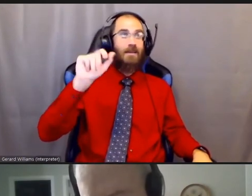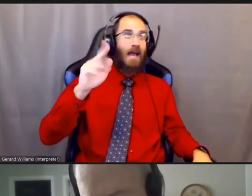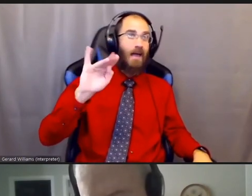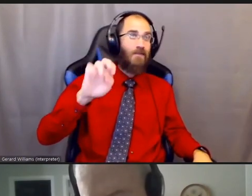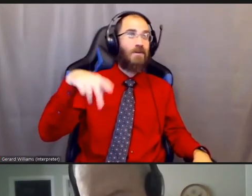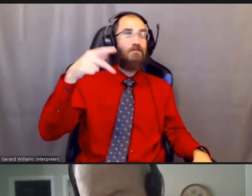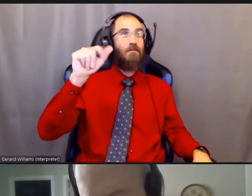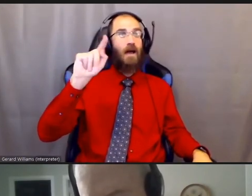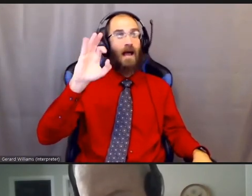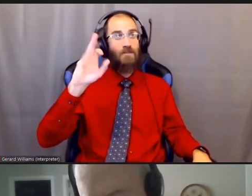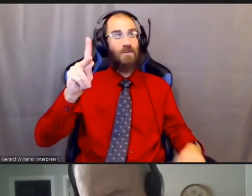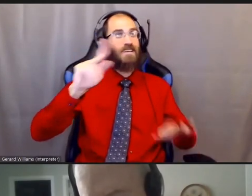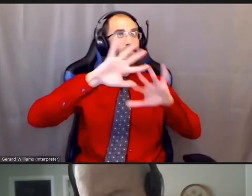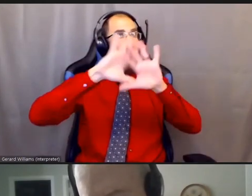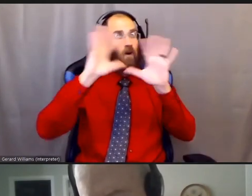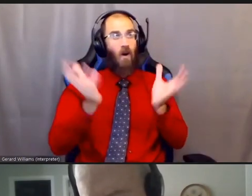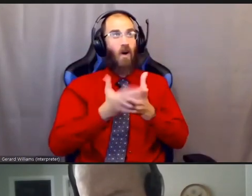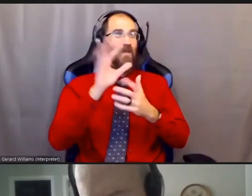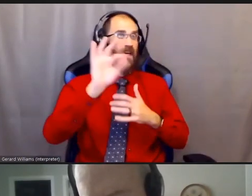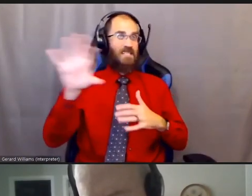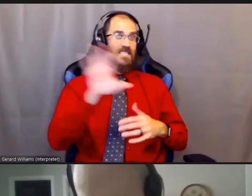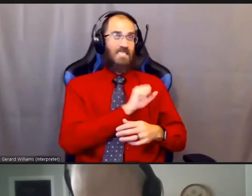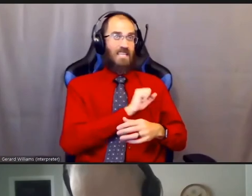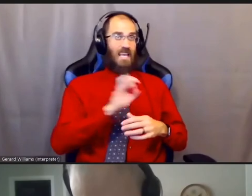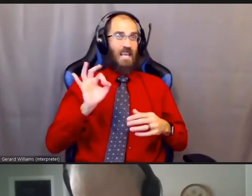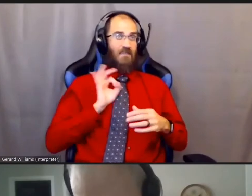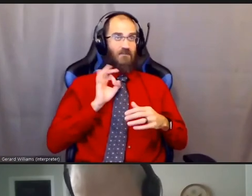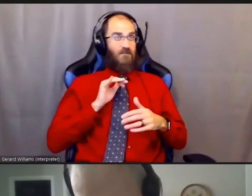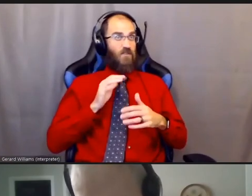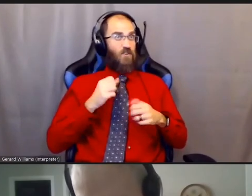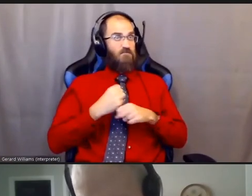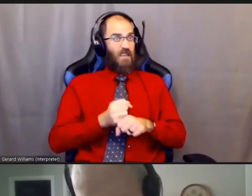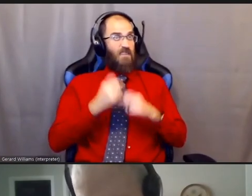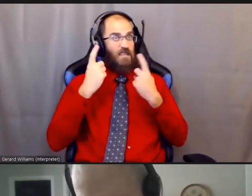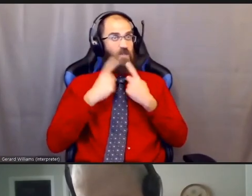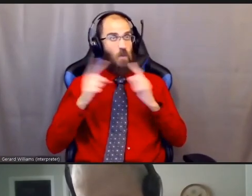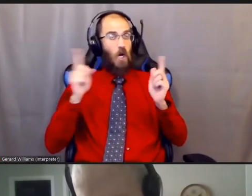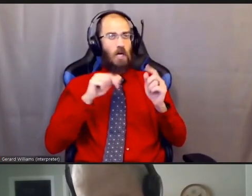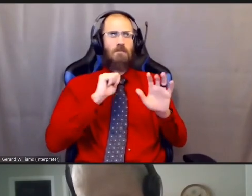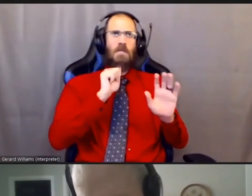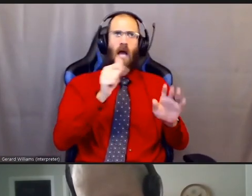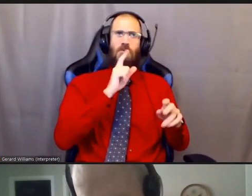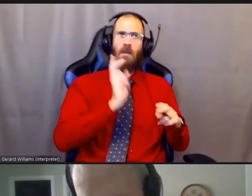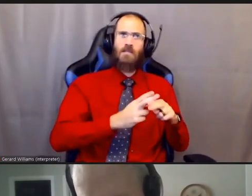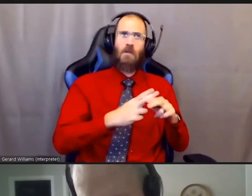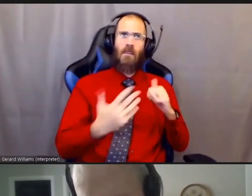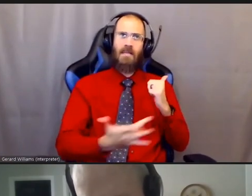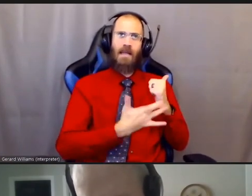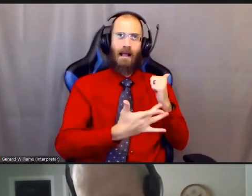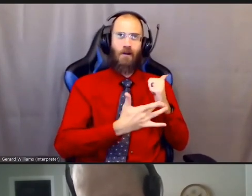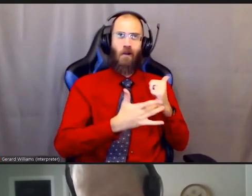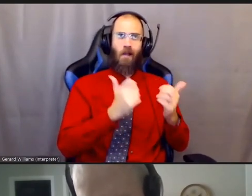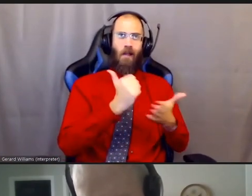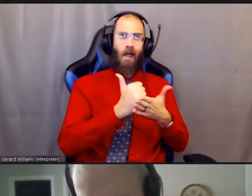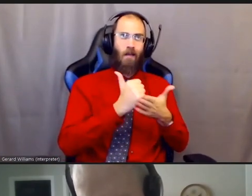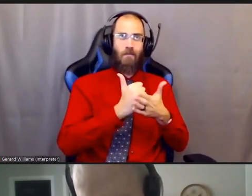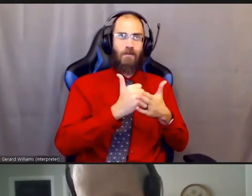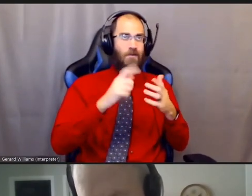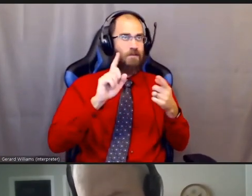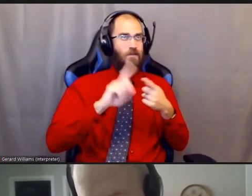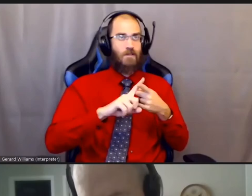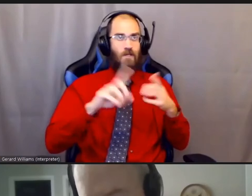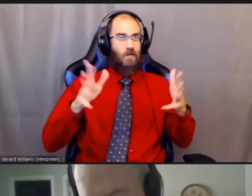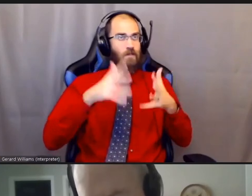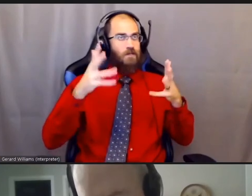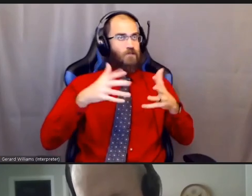the FCC staff for making this possible, not to mention, you know, the technical help that we had in just getting,